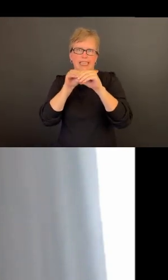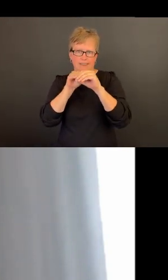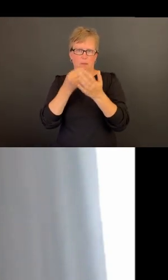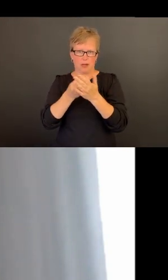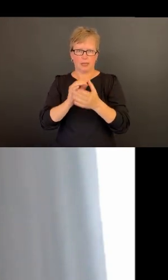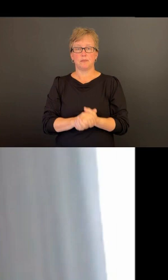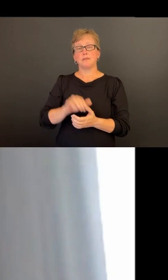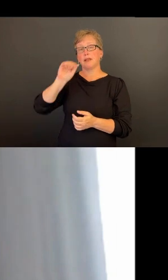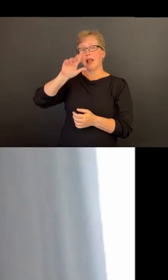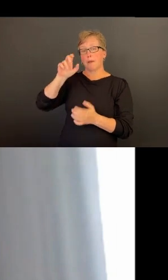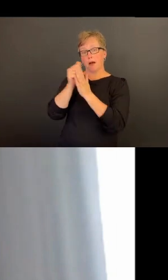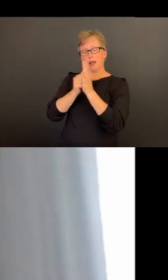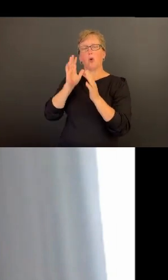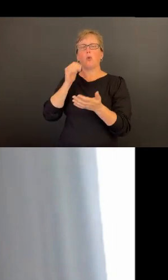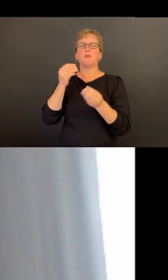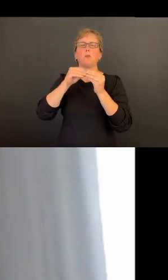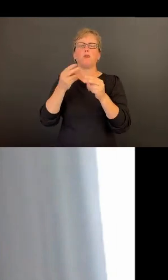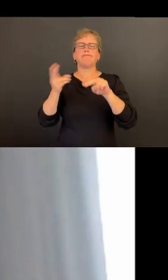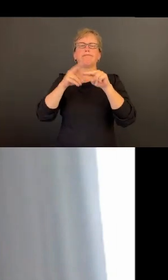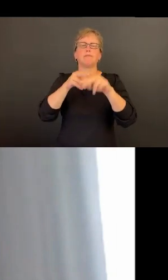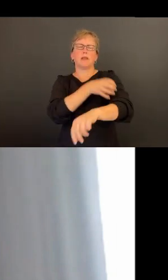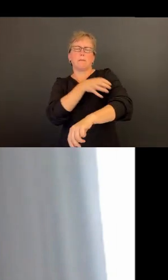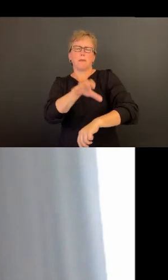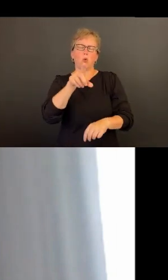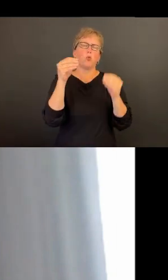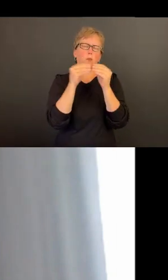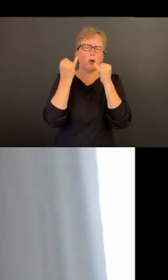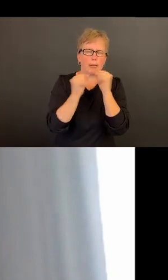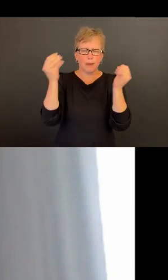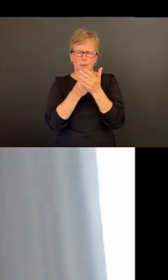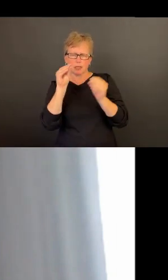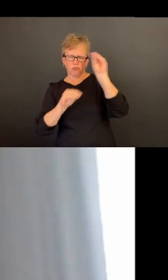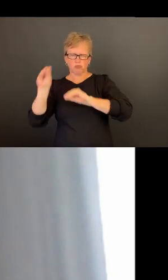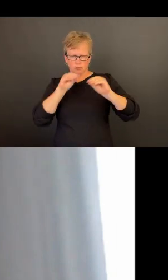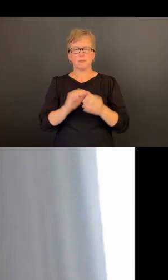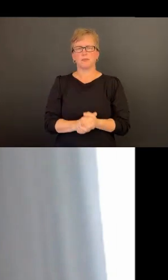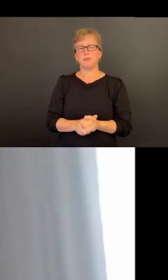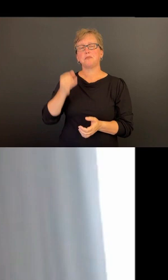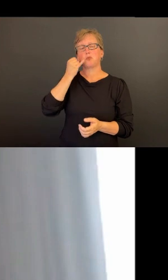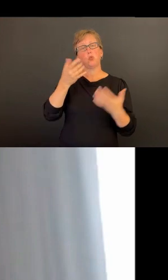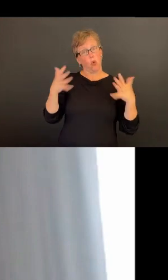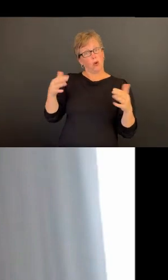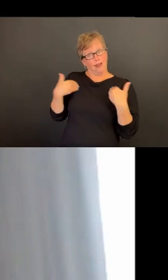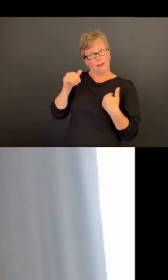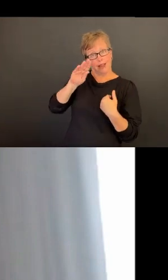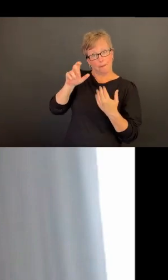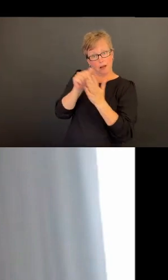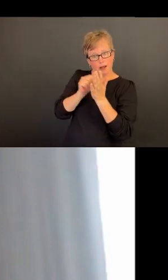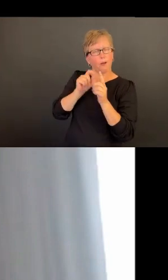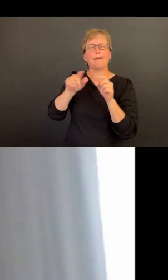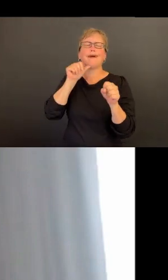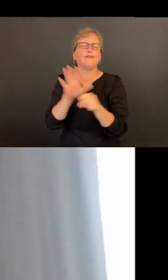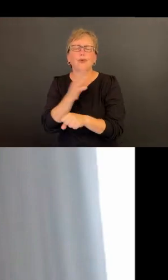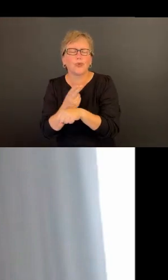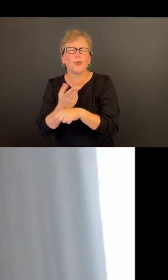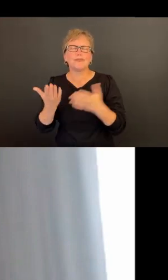those saving opportunities given to you, most of which will be through these ABLE programs that Mark will talk about. This really is important because it offers an